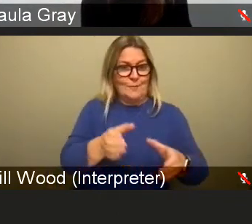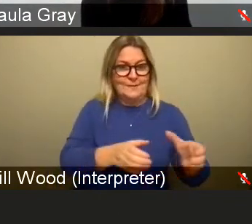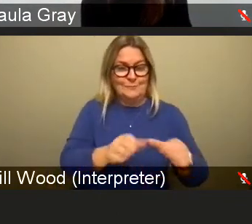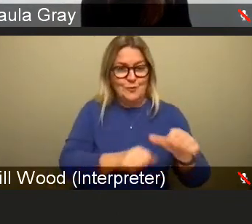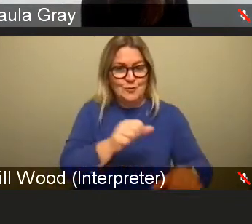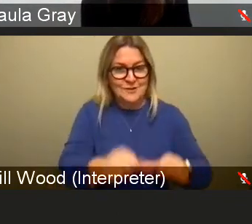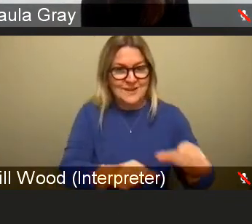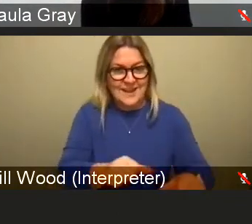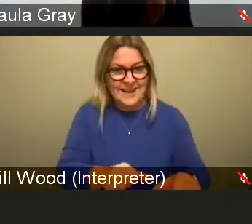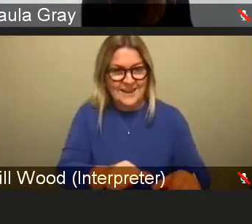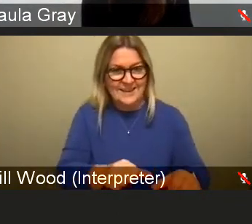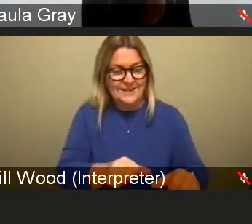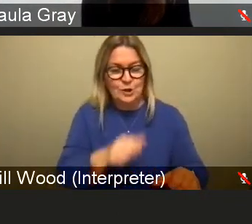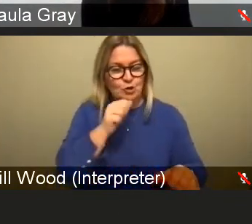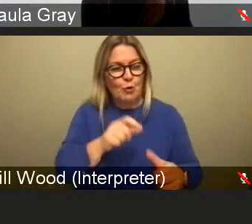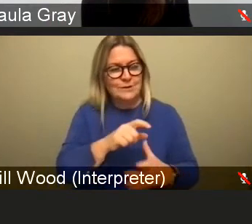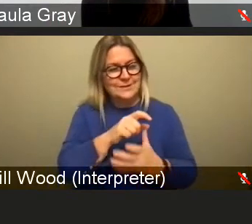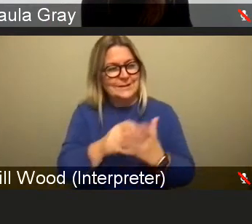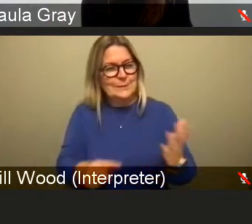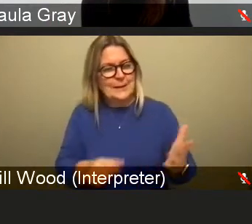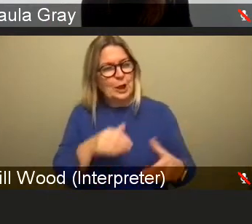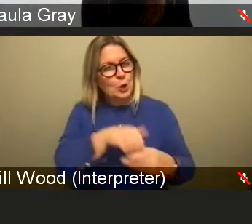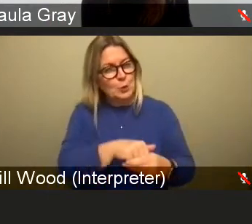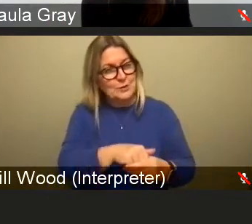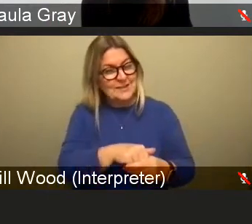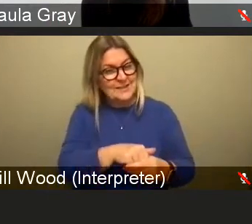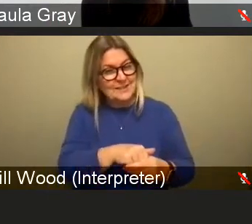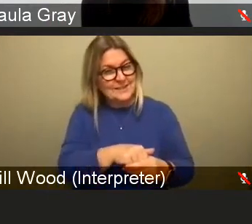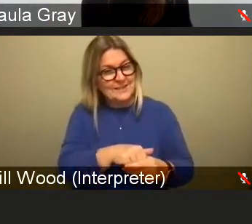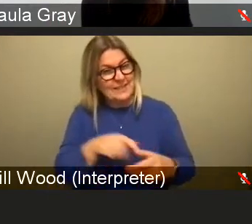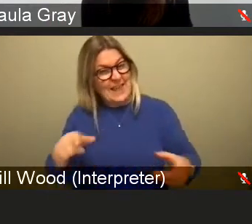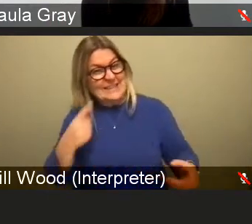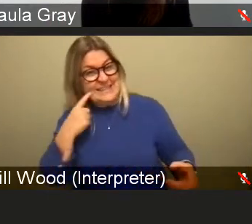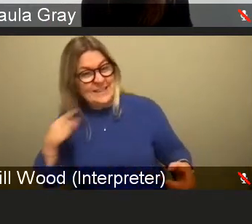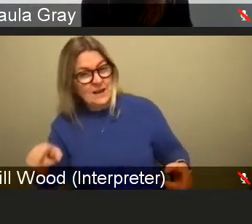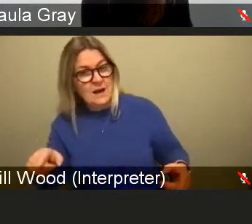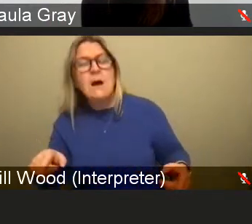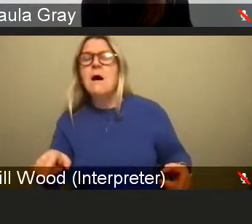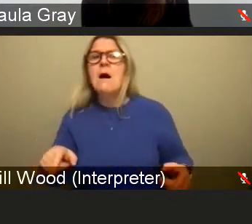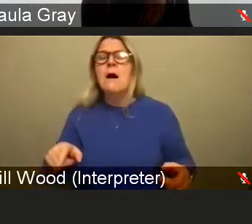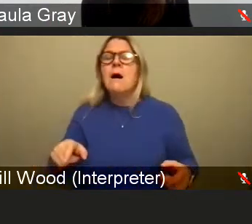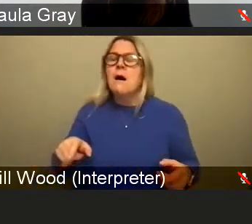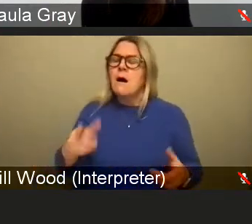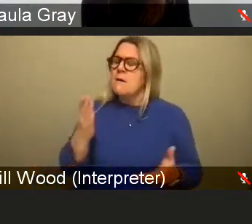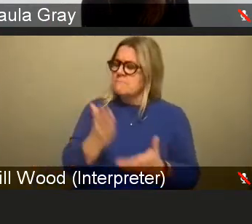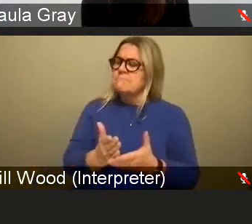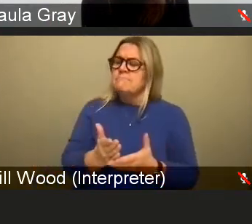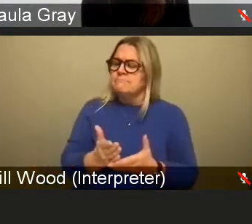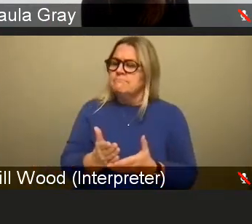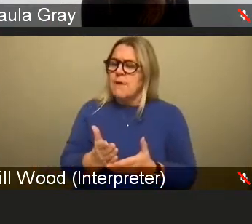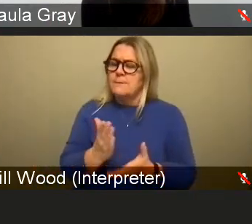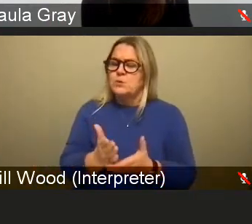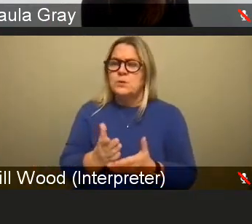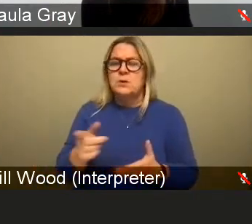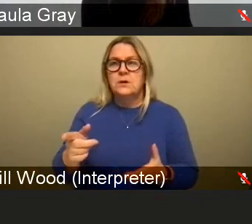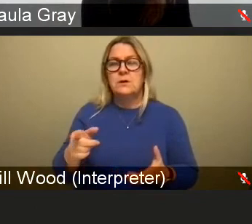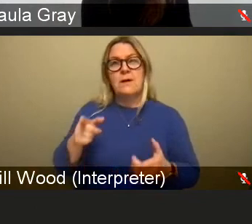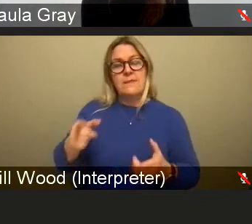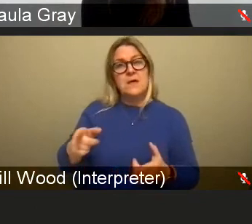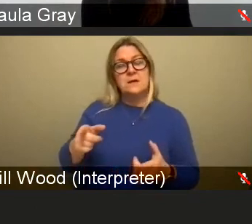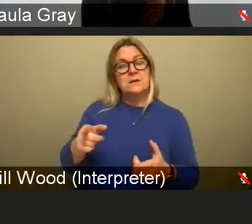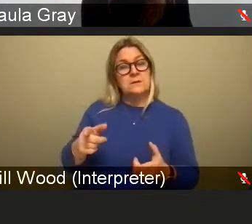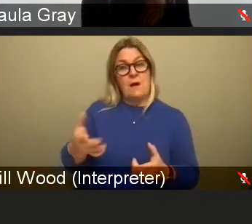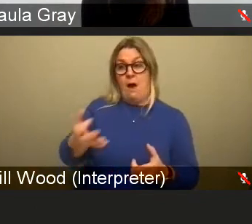as disability inclusive. Exactly, the very fact that they ask you about adjustments, you know, pre-interview, you